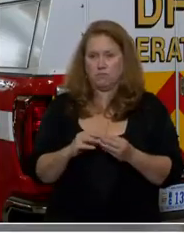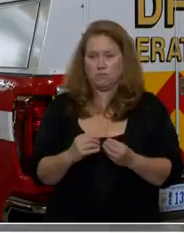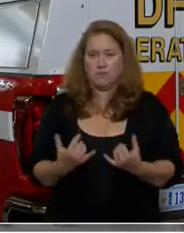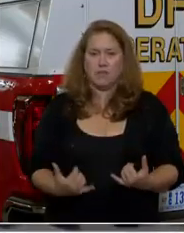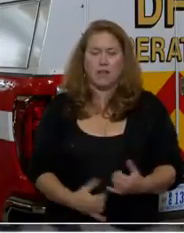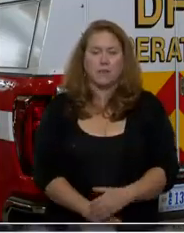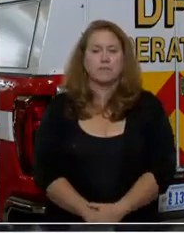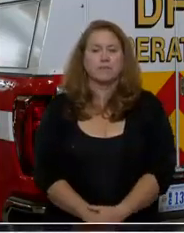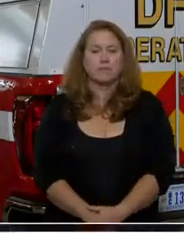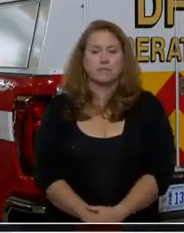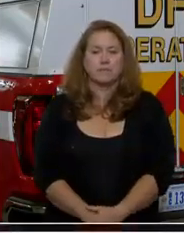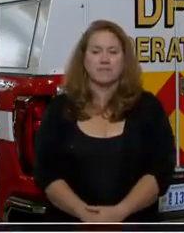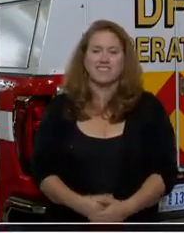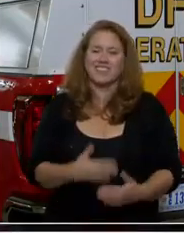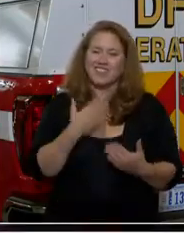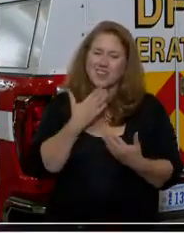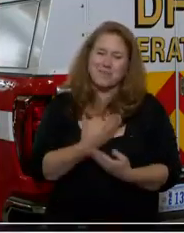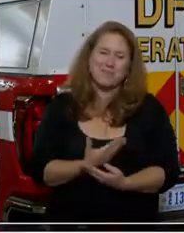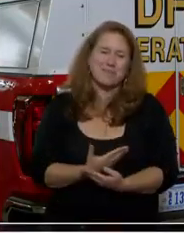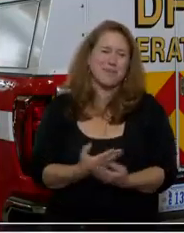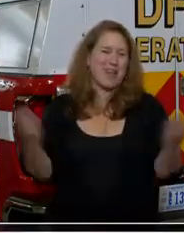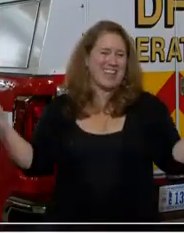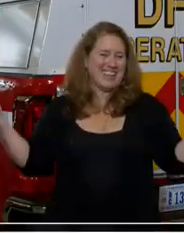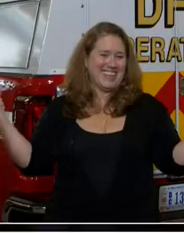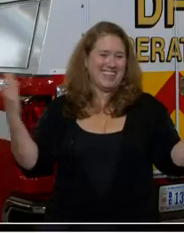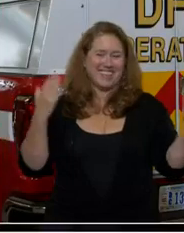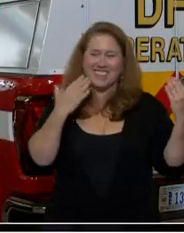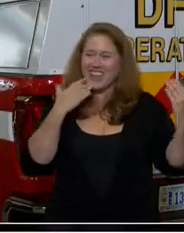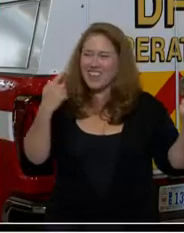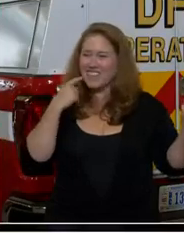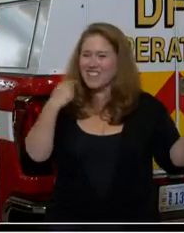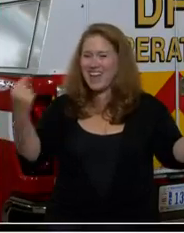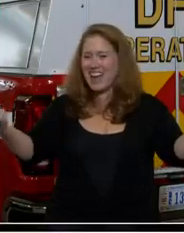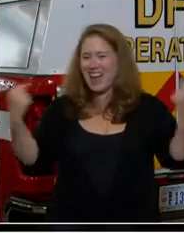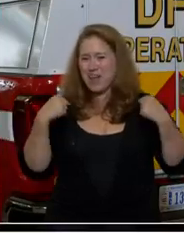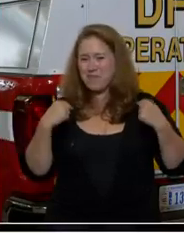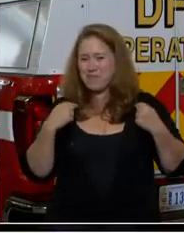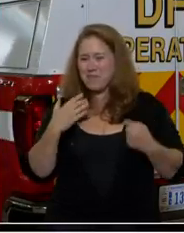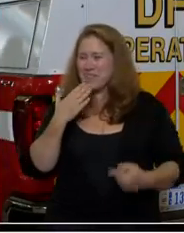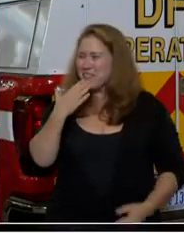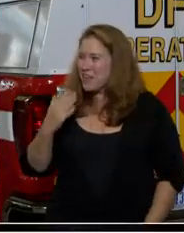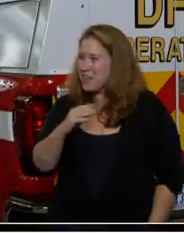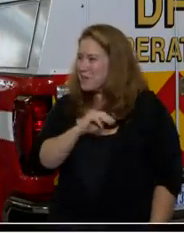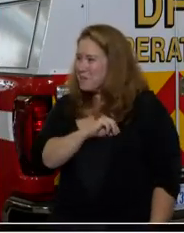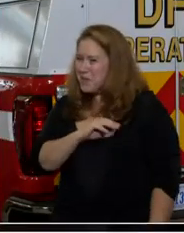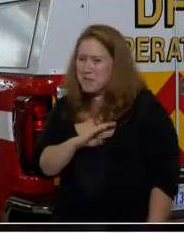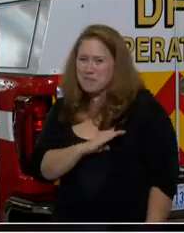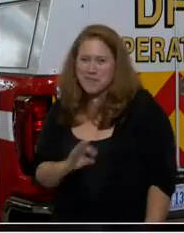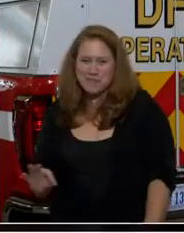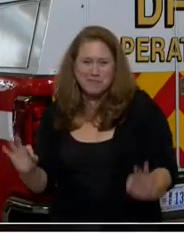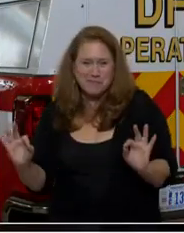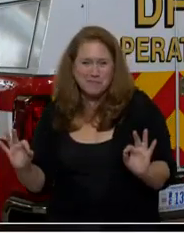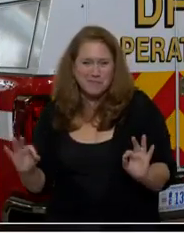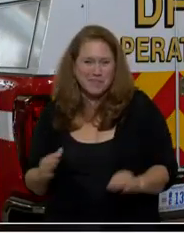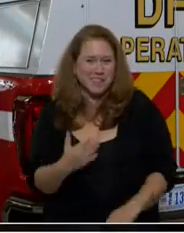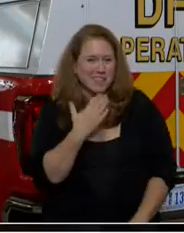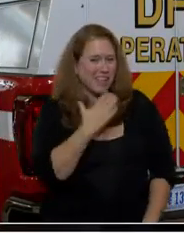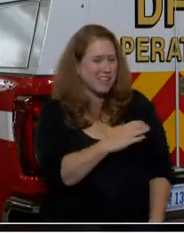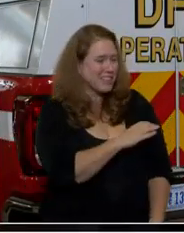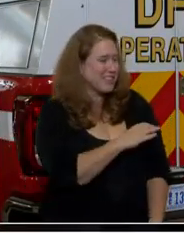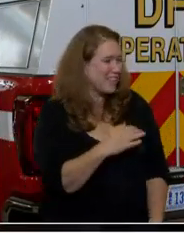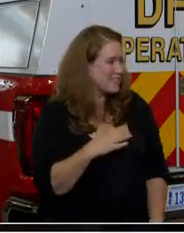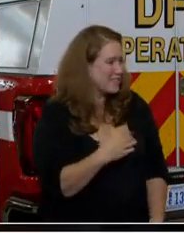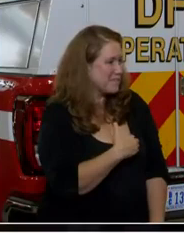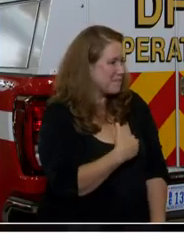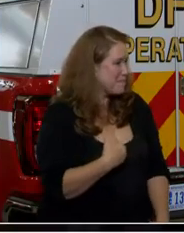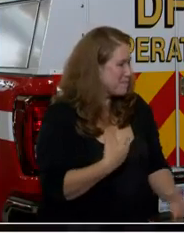Well, good morning, everyone, and thank you for being here. Thank you, Mayor Bowser, Council Chair Mendelson,